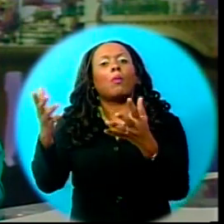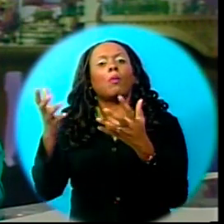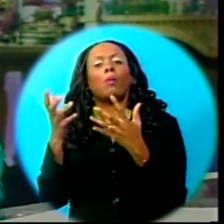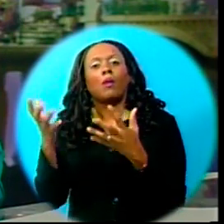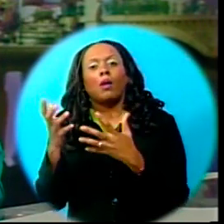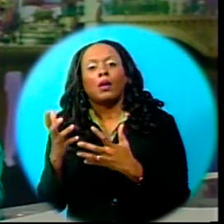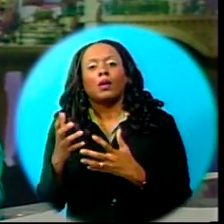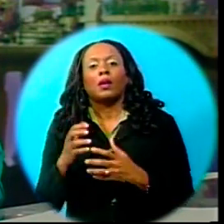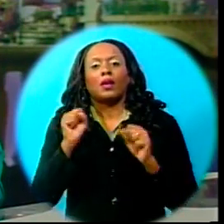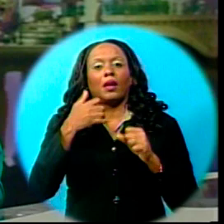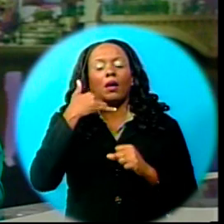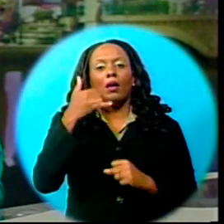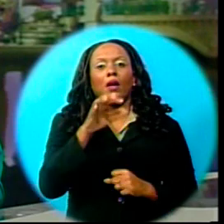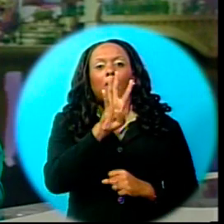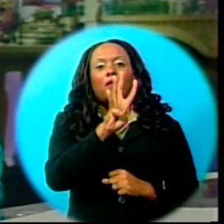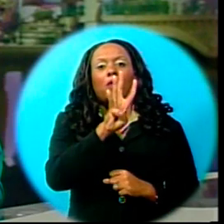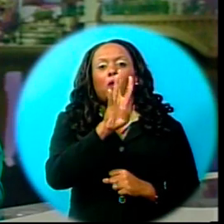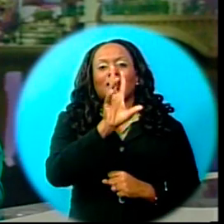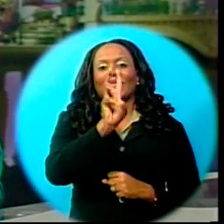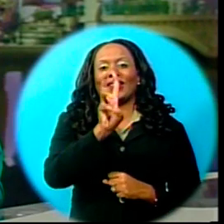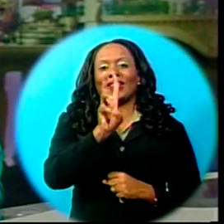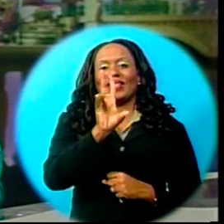be reached through the number